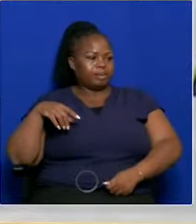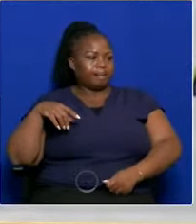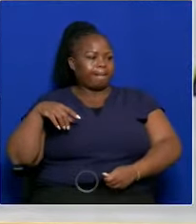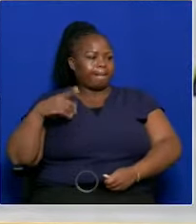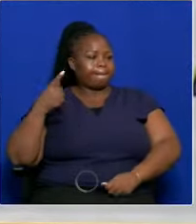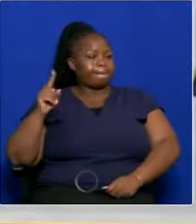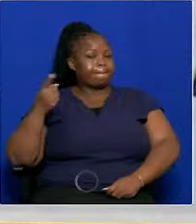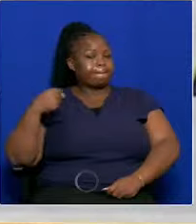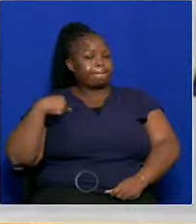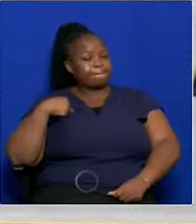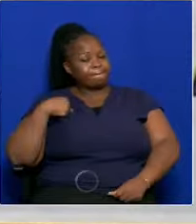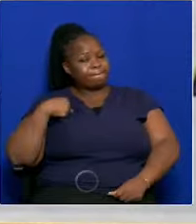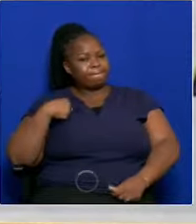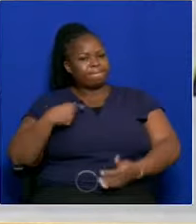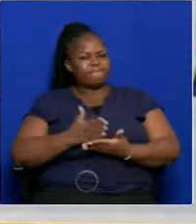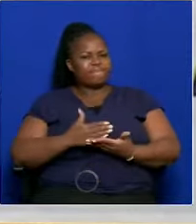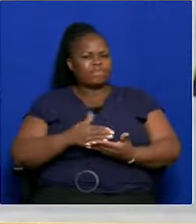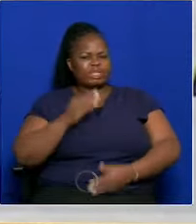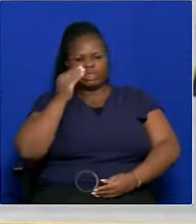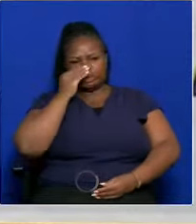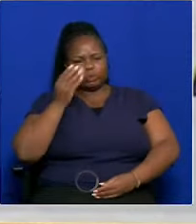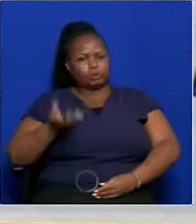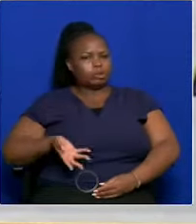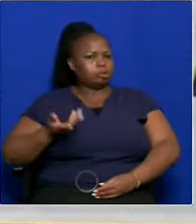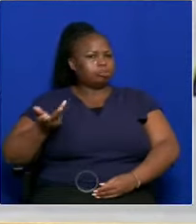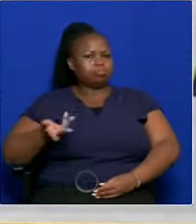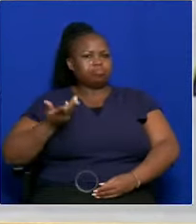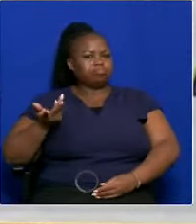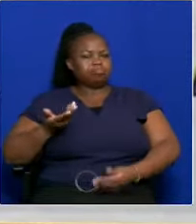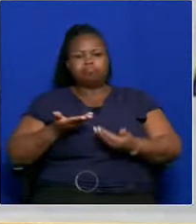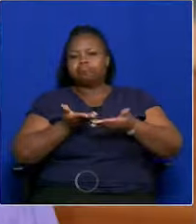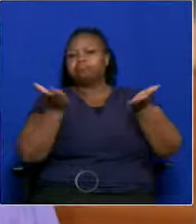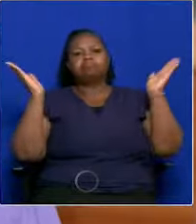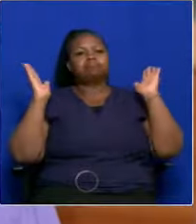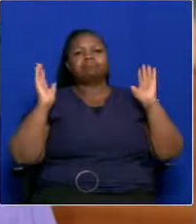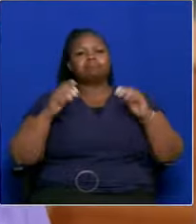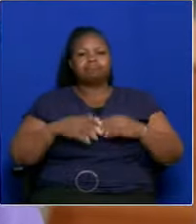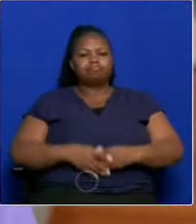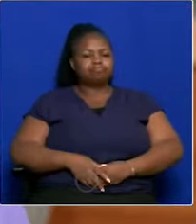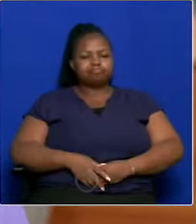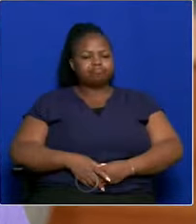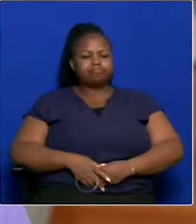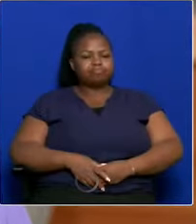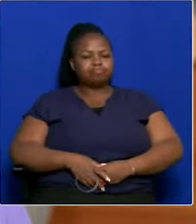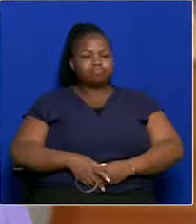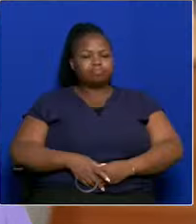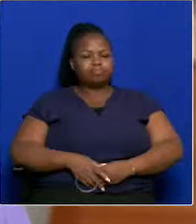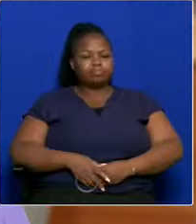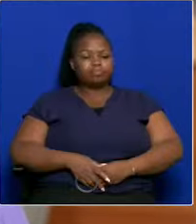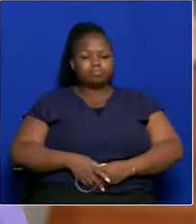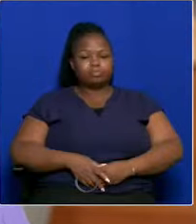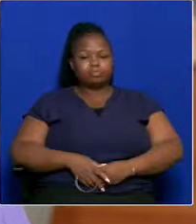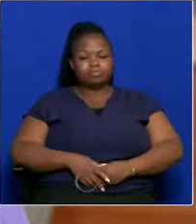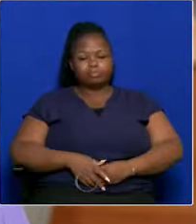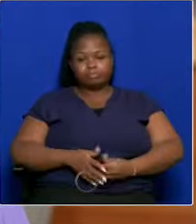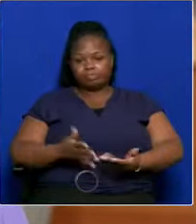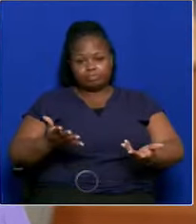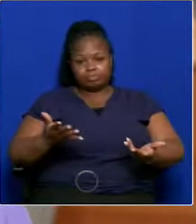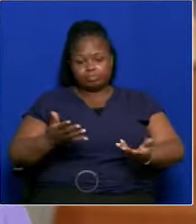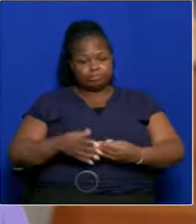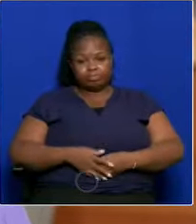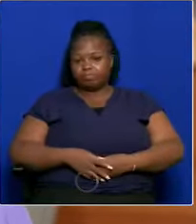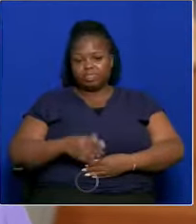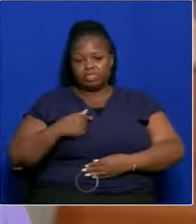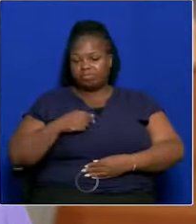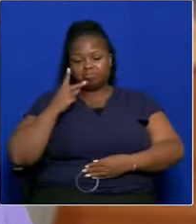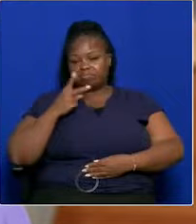sharing news, which is everywhere, even if I didn't send, you can see, I didn't see it as a problem,